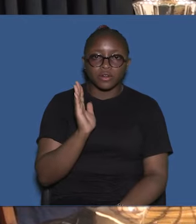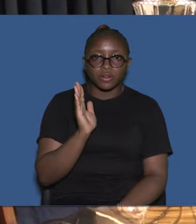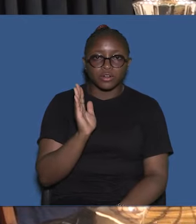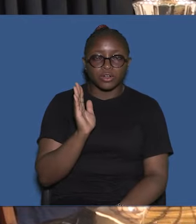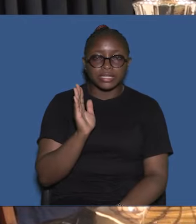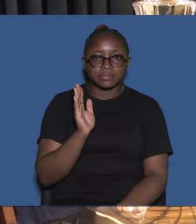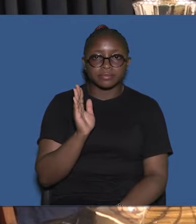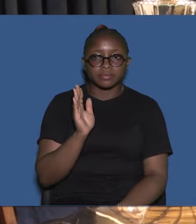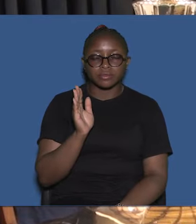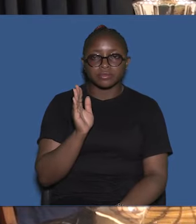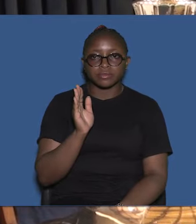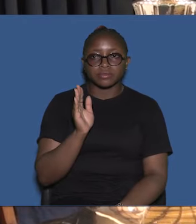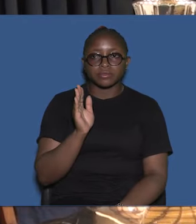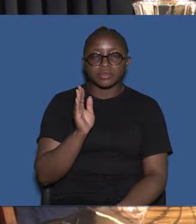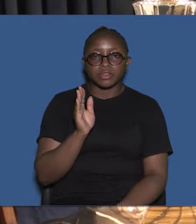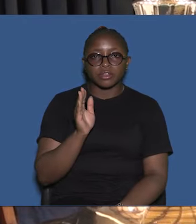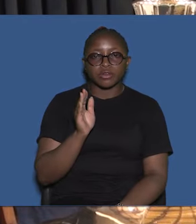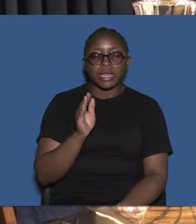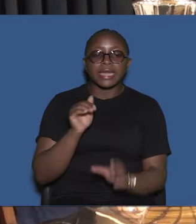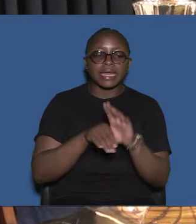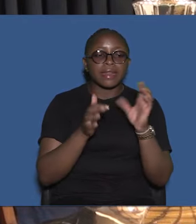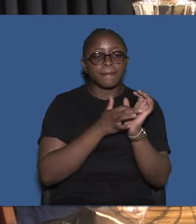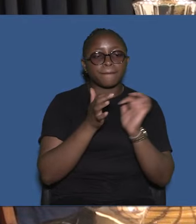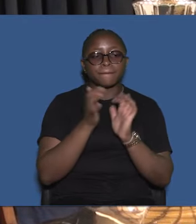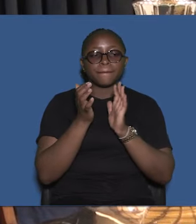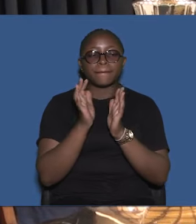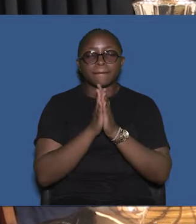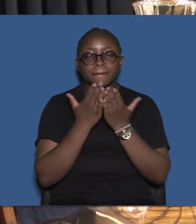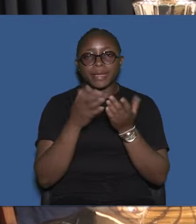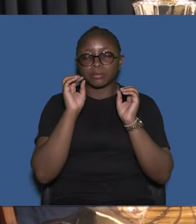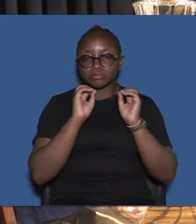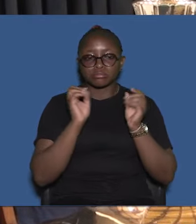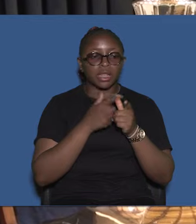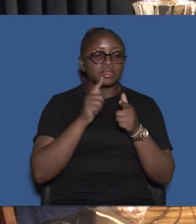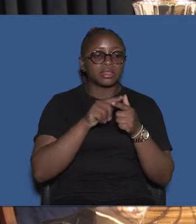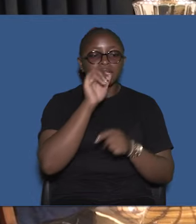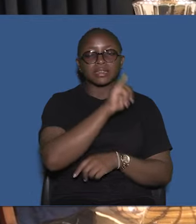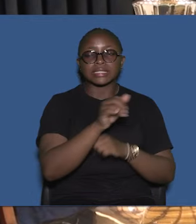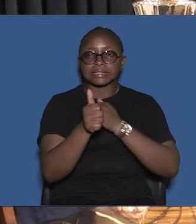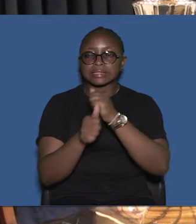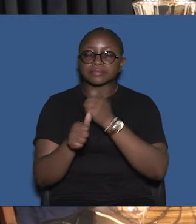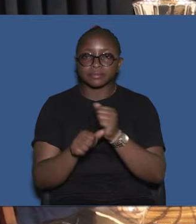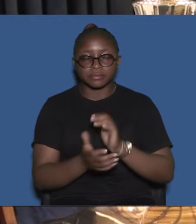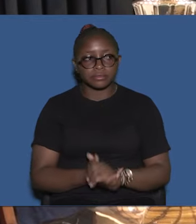with the God of the Bible, then that becomes a danger. And so Paul